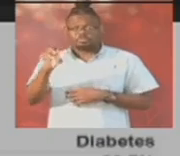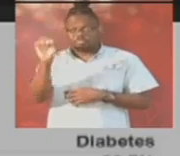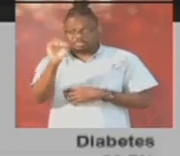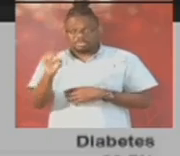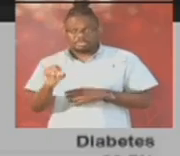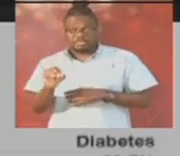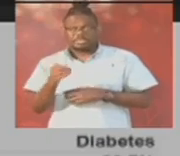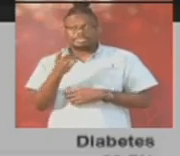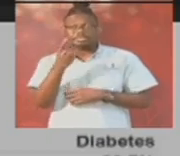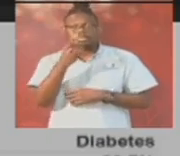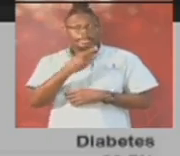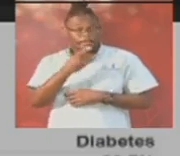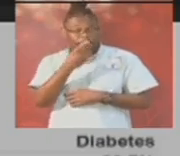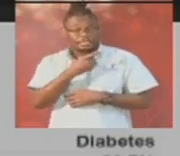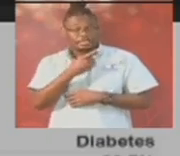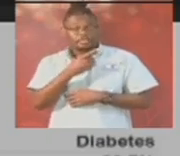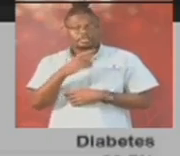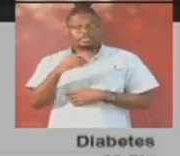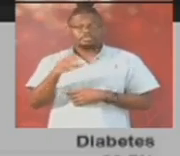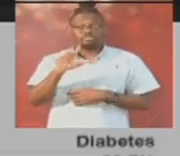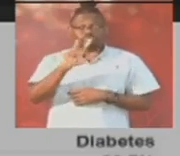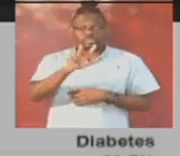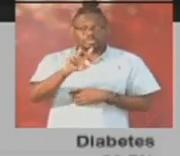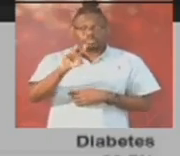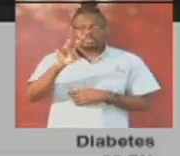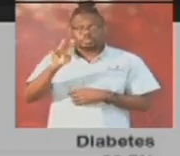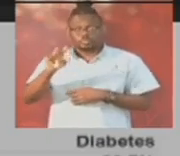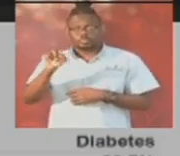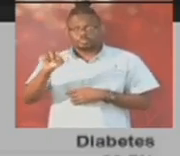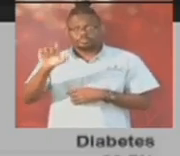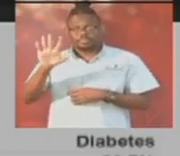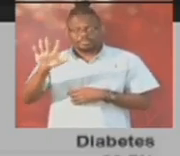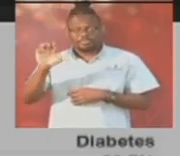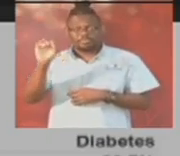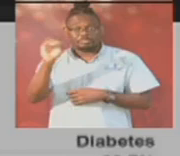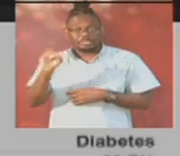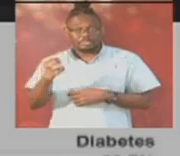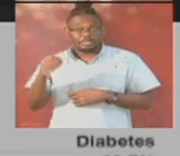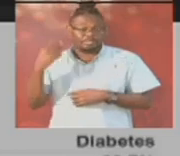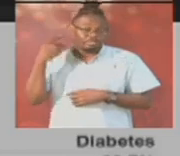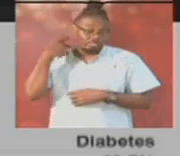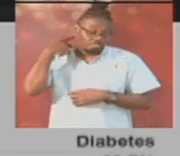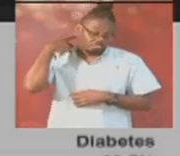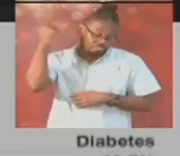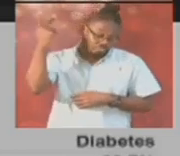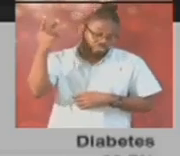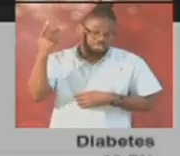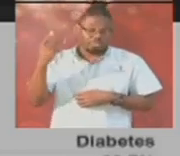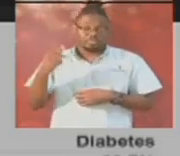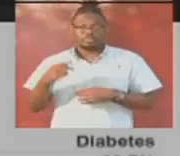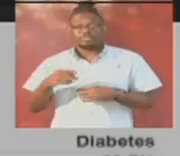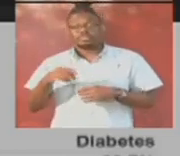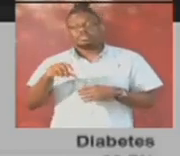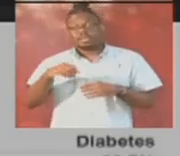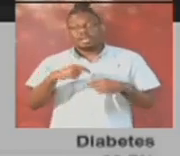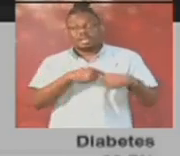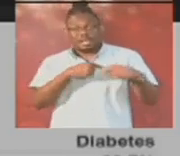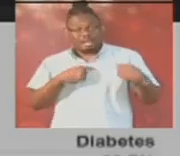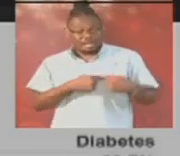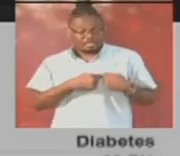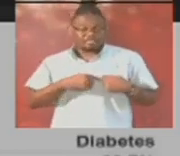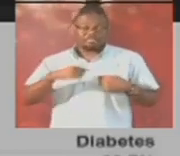diabetes, 25.9% hypertension, 2.8% heart disease, and of course pulmonary issues including